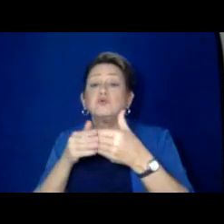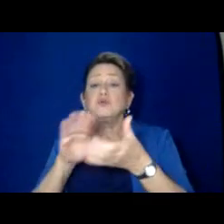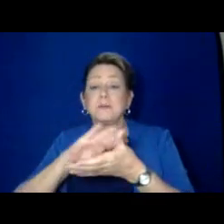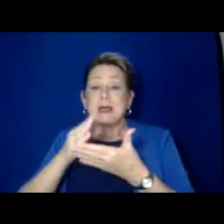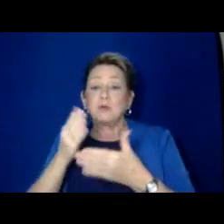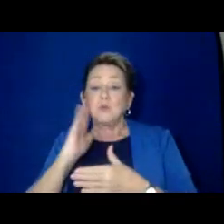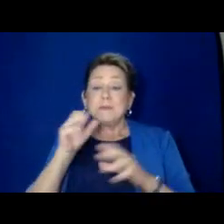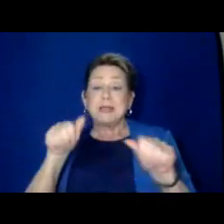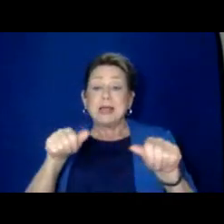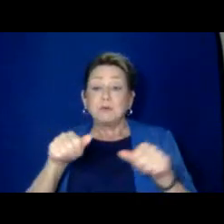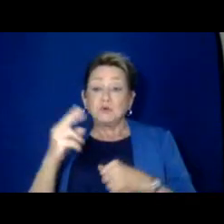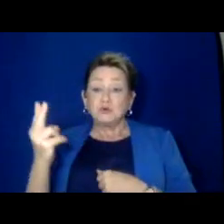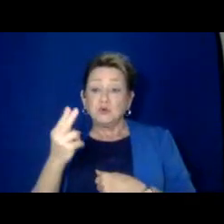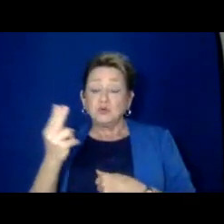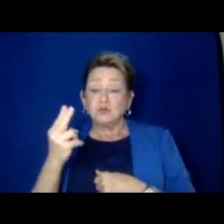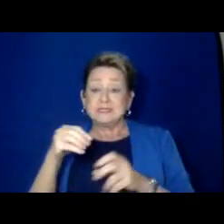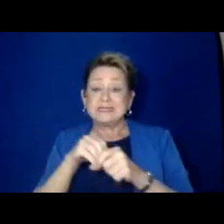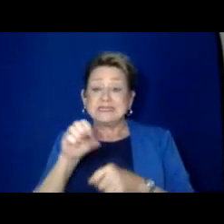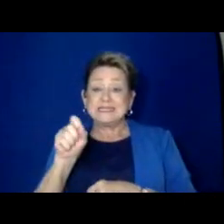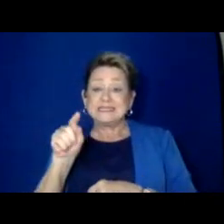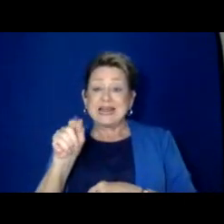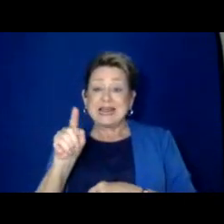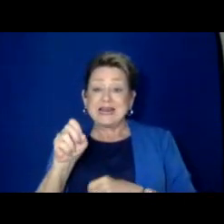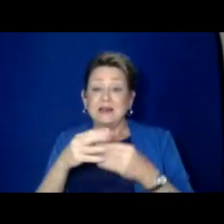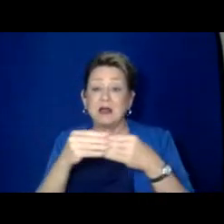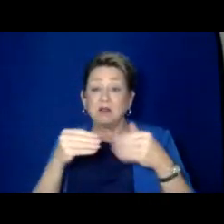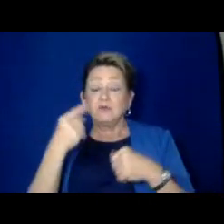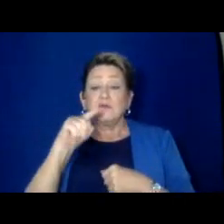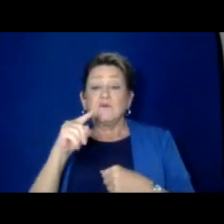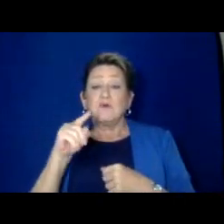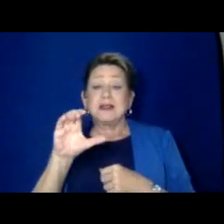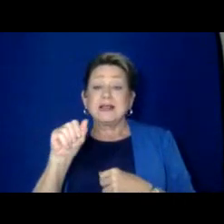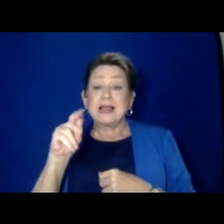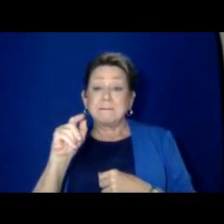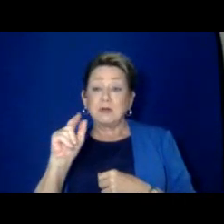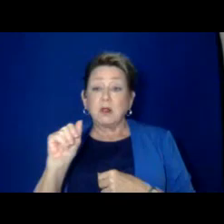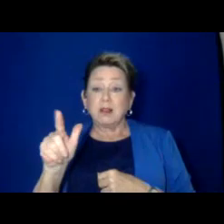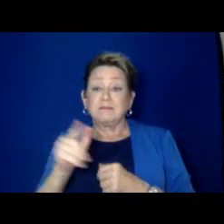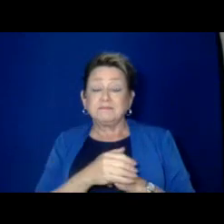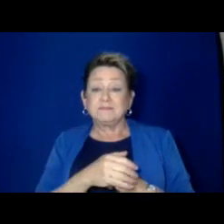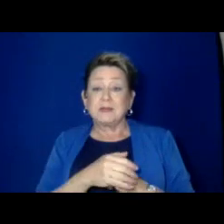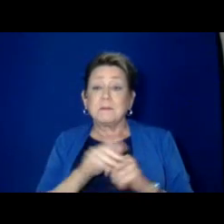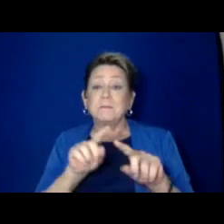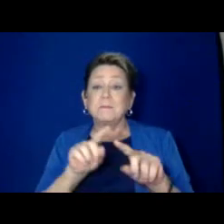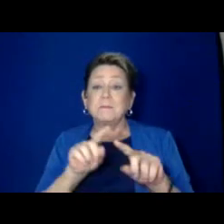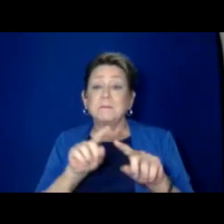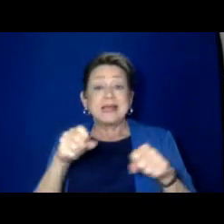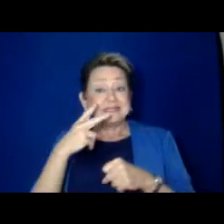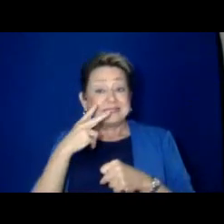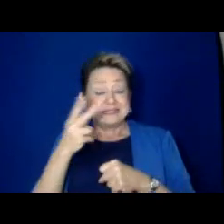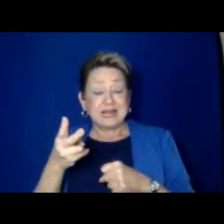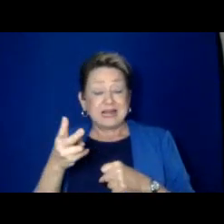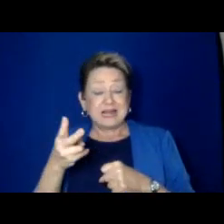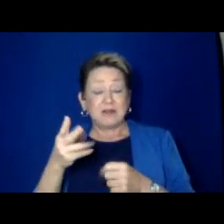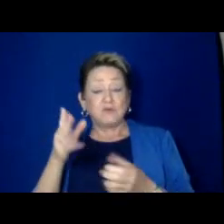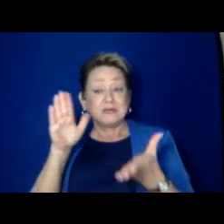that we're going to be able to use in-state dollars for capital. But you can see just that reduction in our